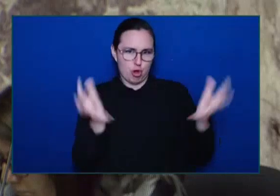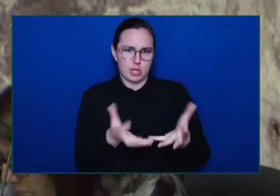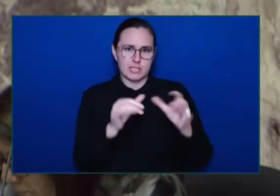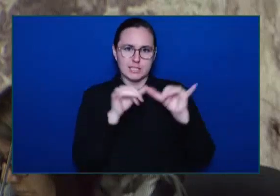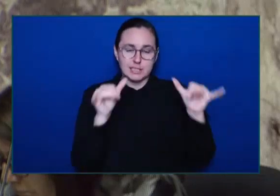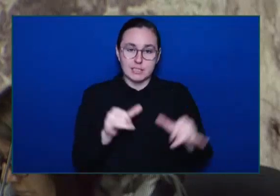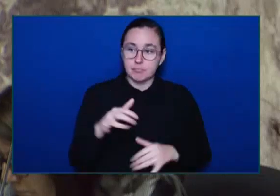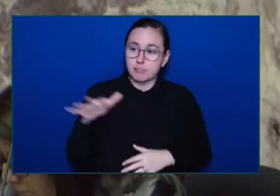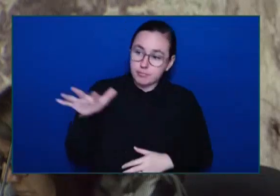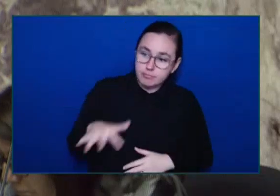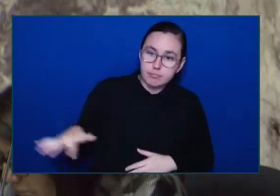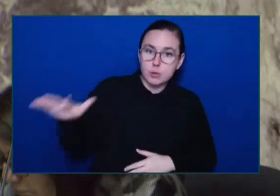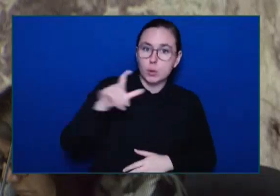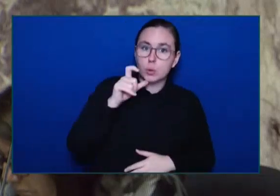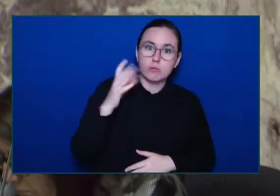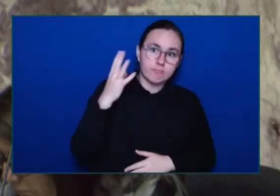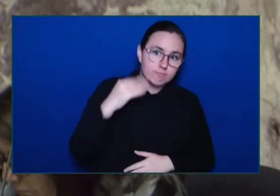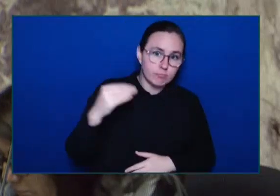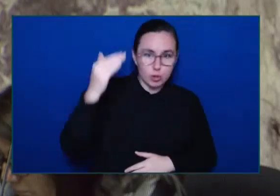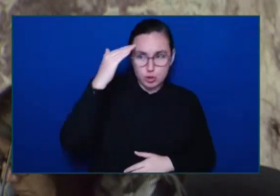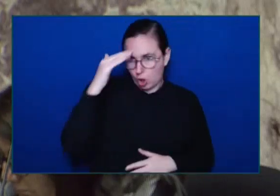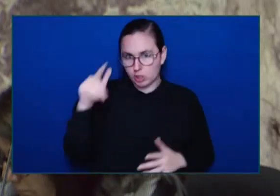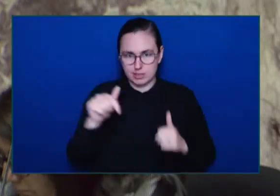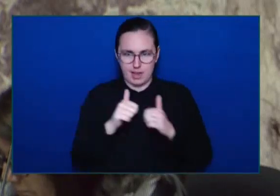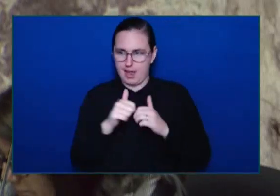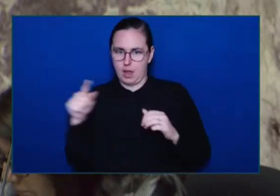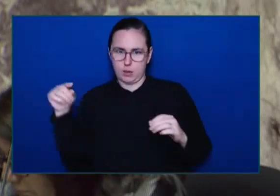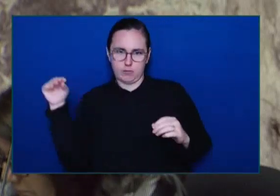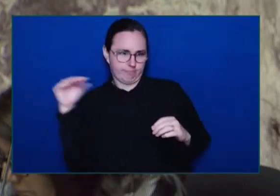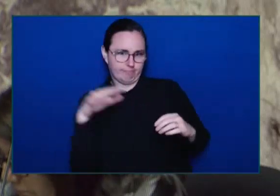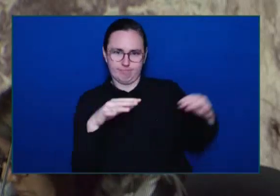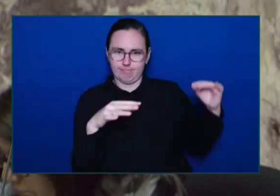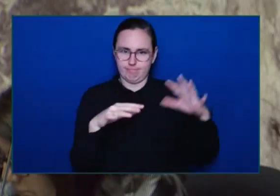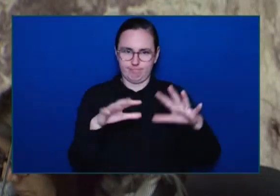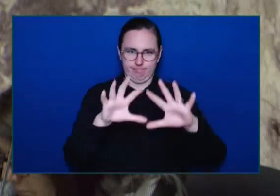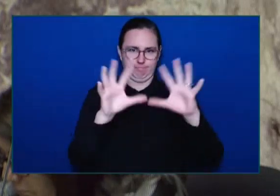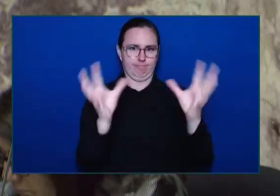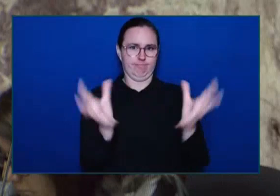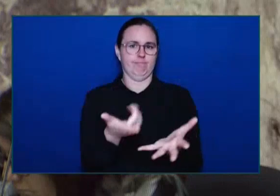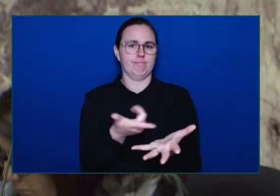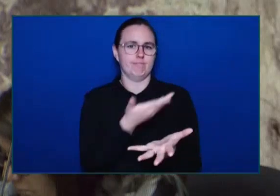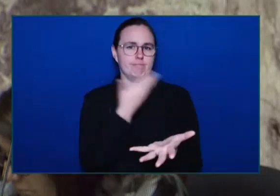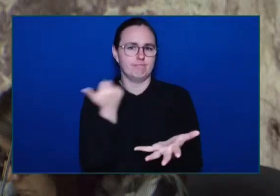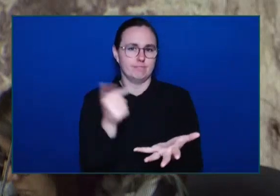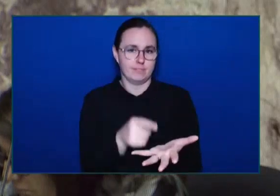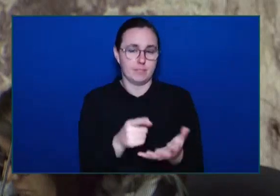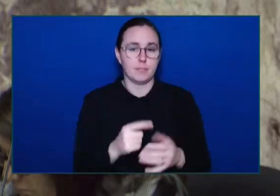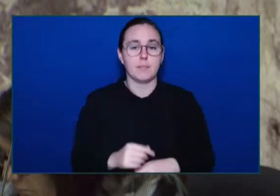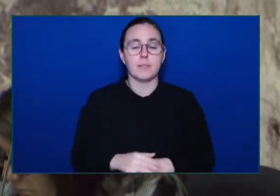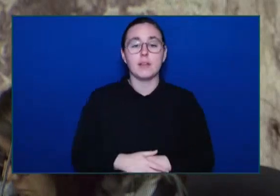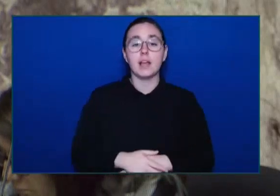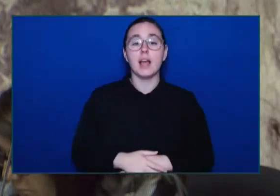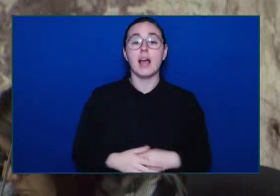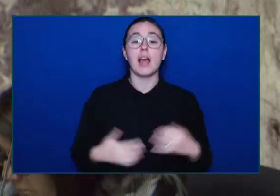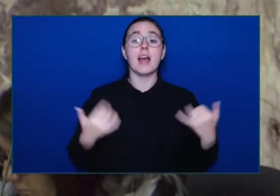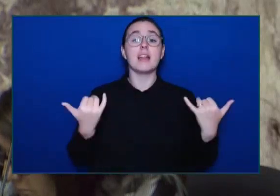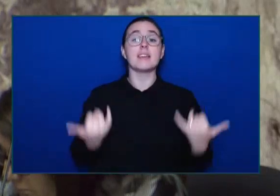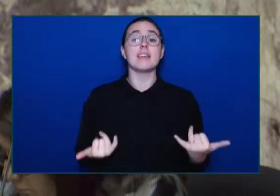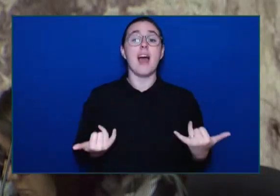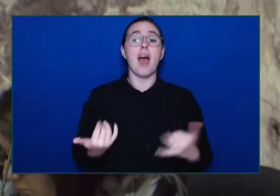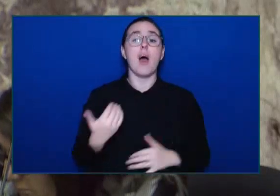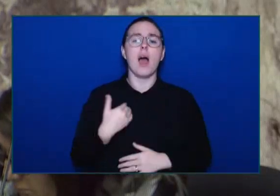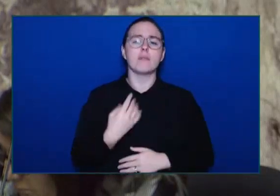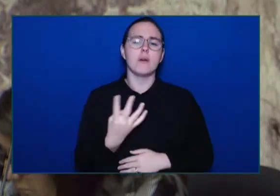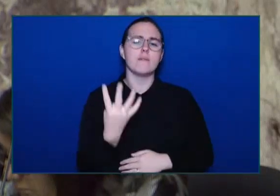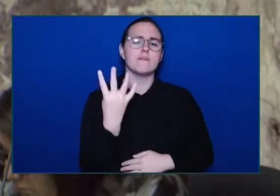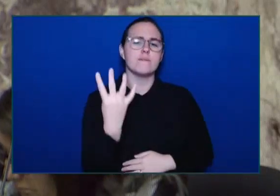evaluation of 4 pilot family connection centres. We know that we need to make improvements to the system because